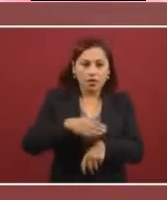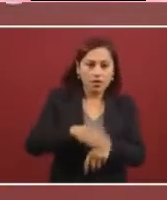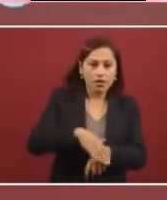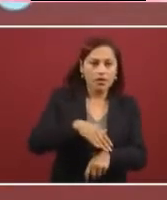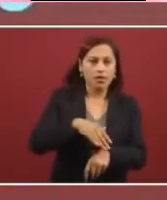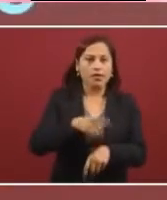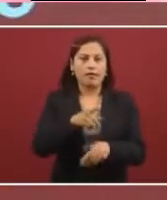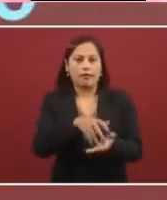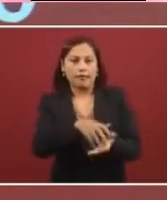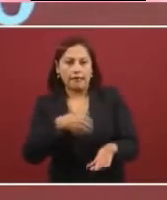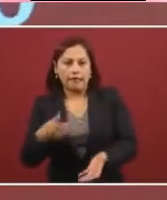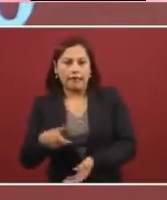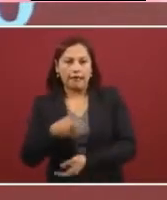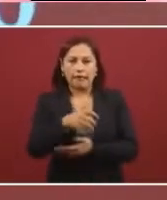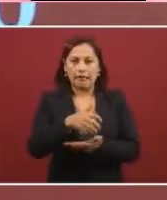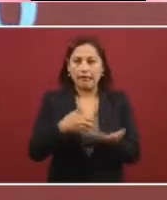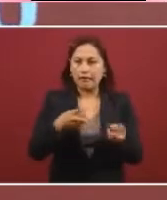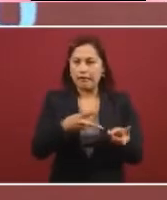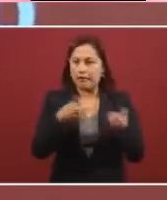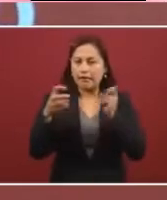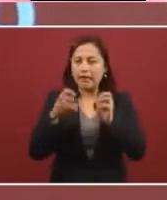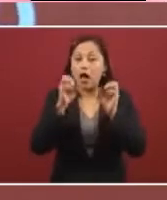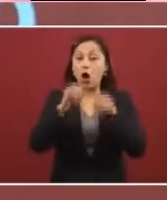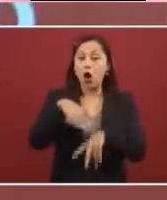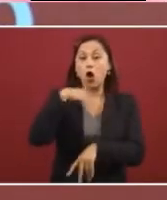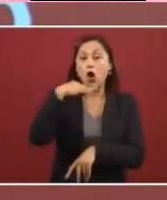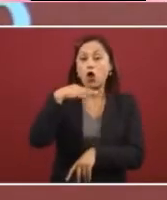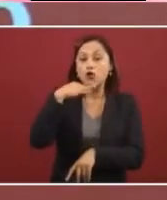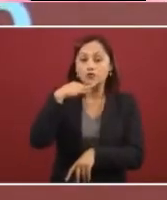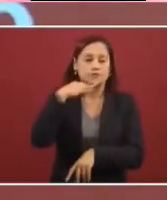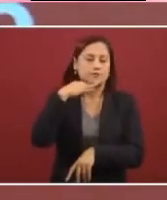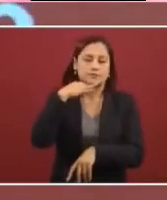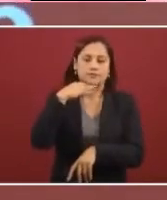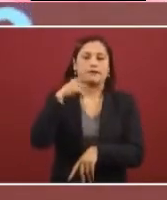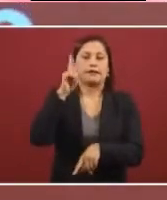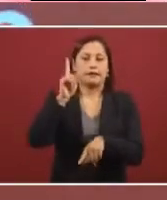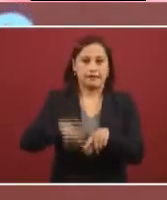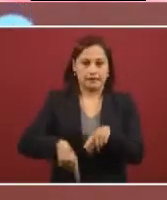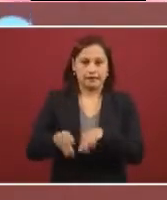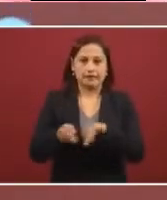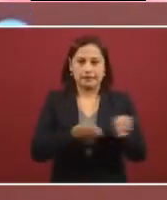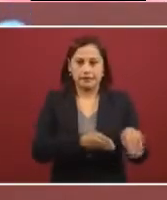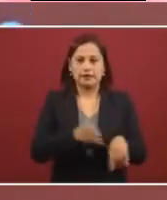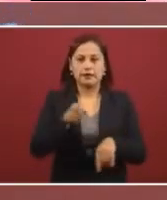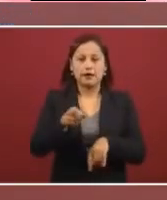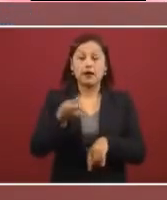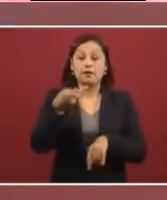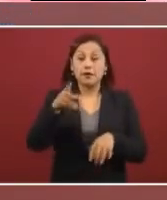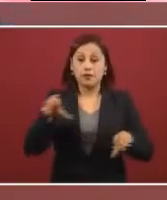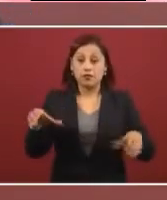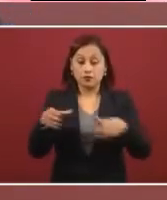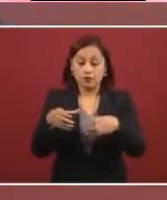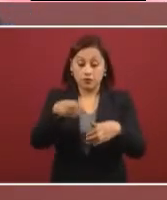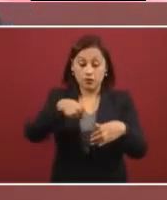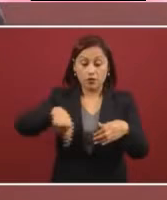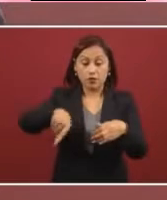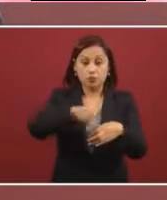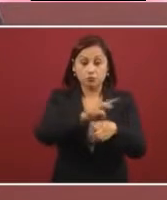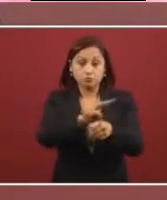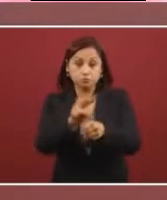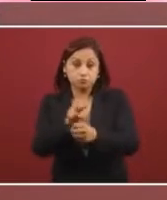that there be no corruption, but not only in the federal road